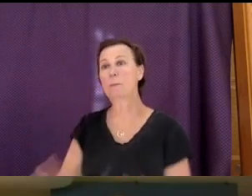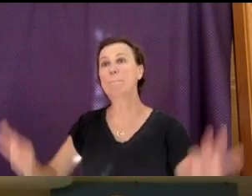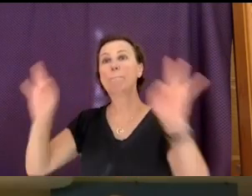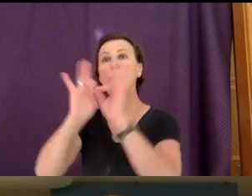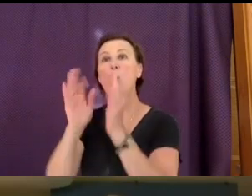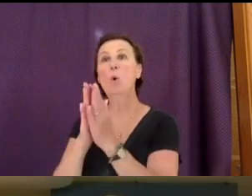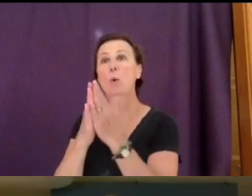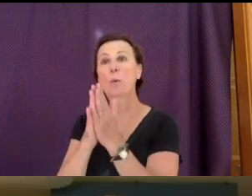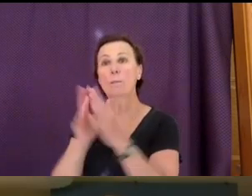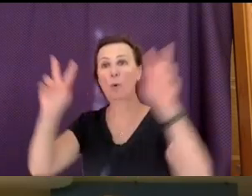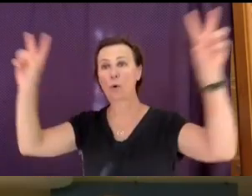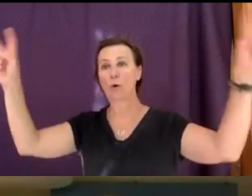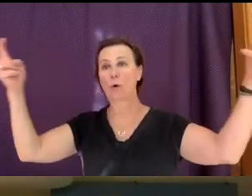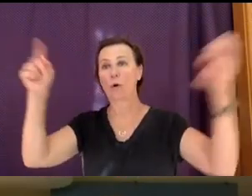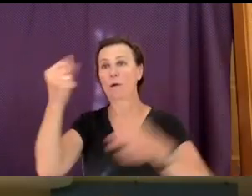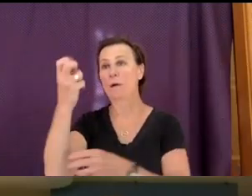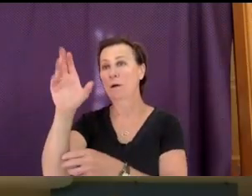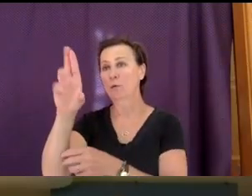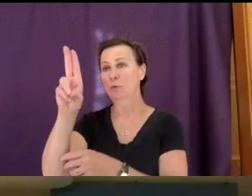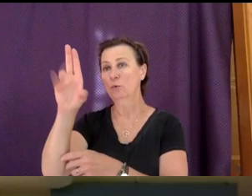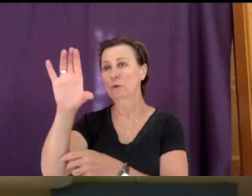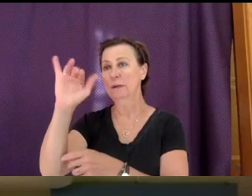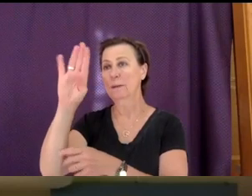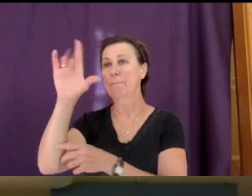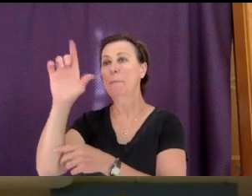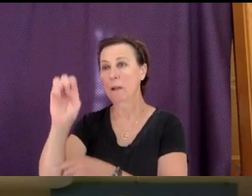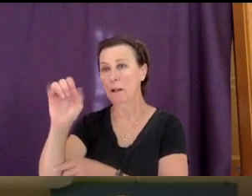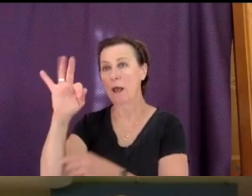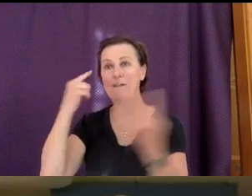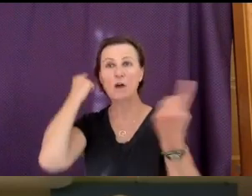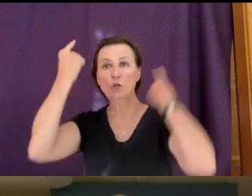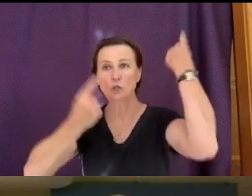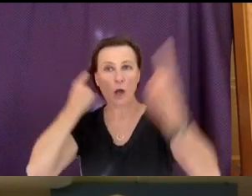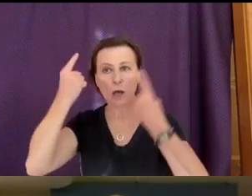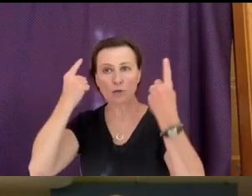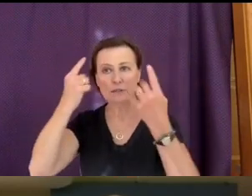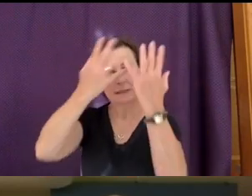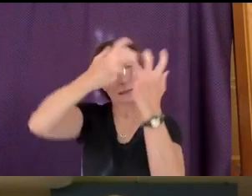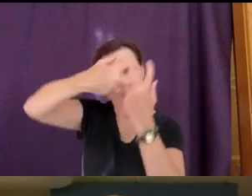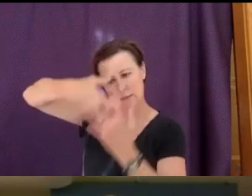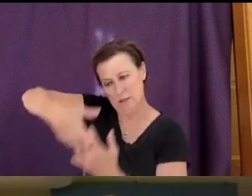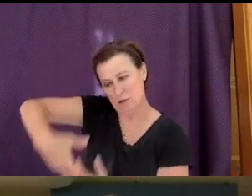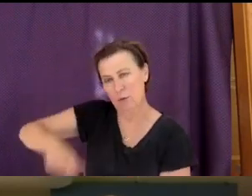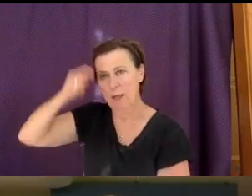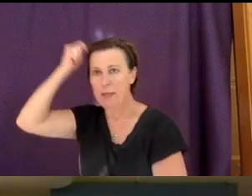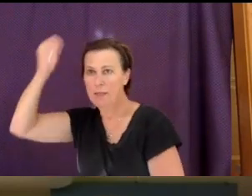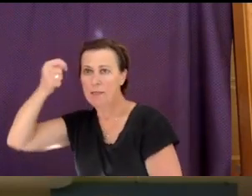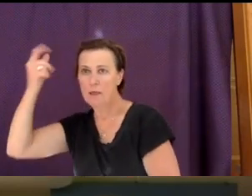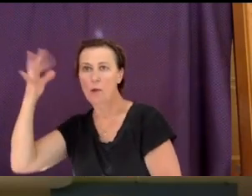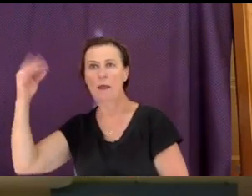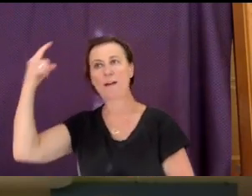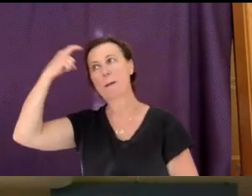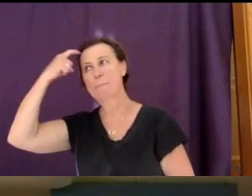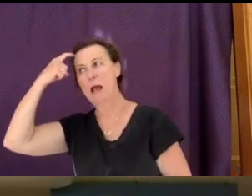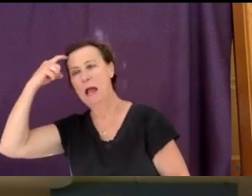The Crucible of Consciousness, an integrated theory of mind and brain.